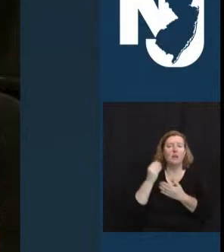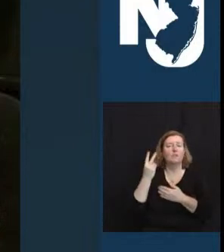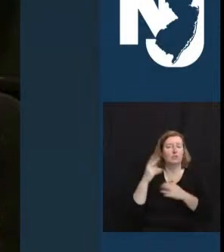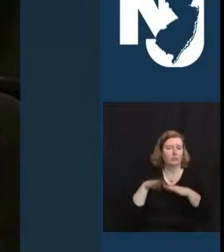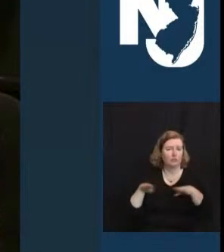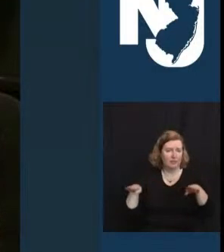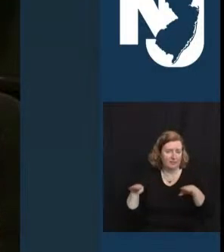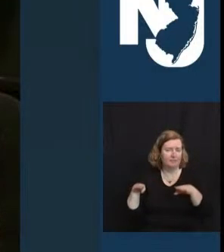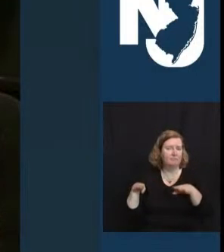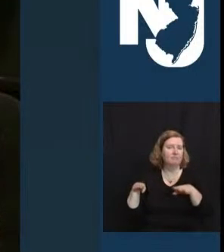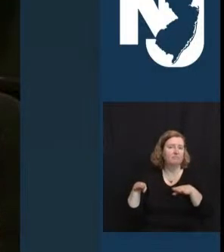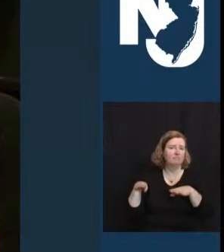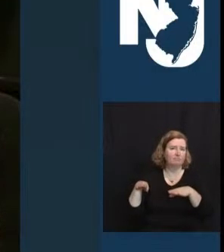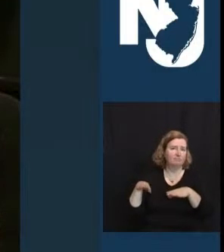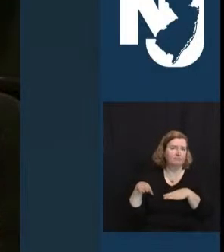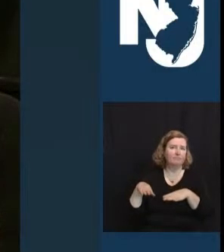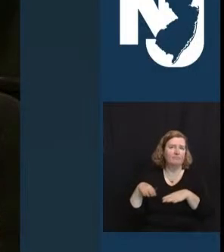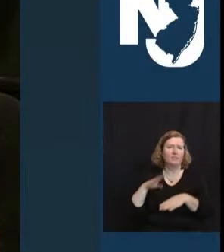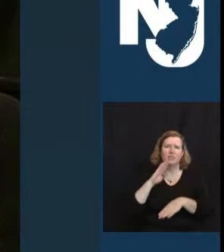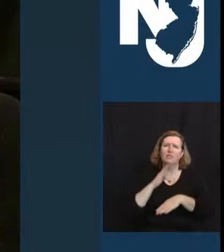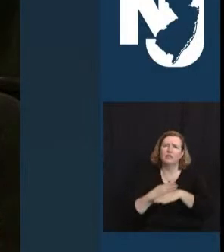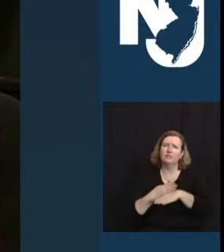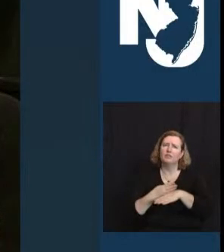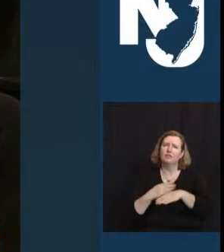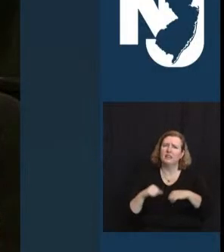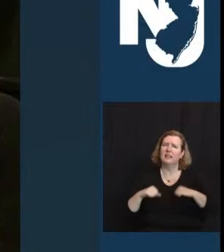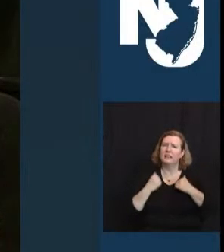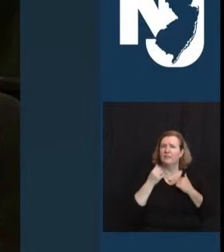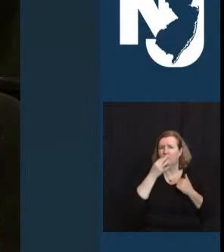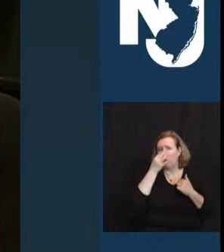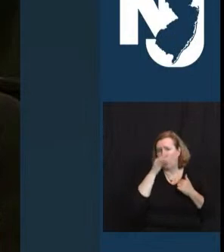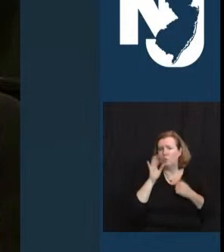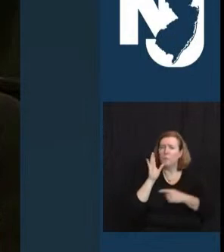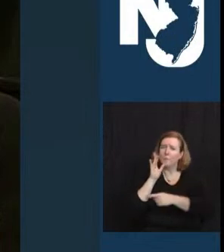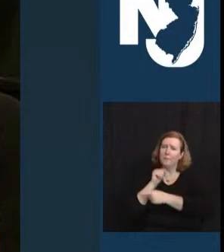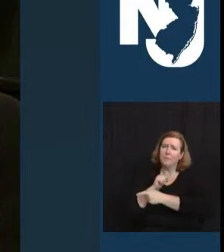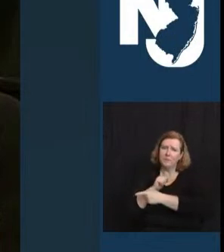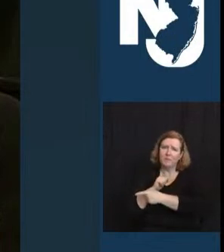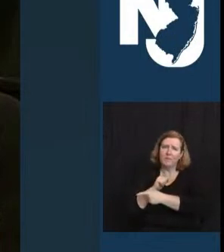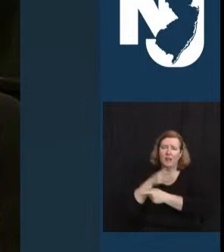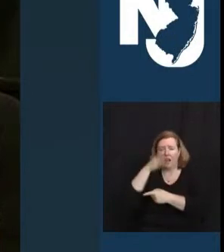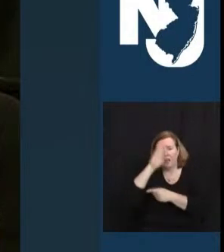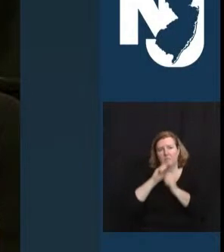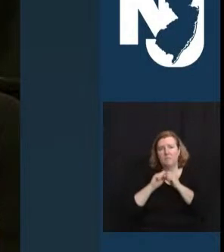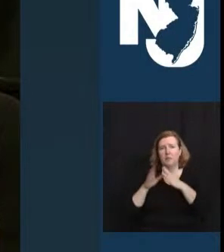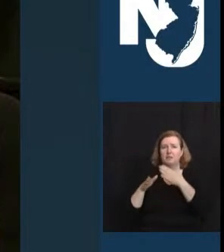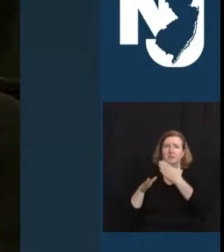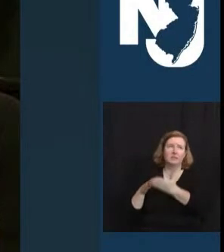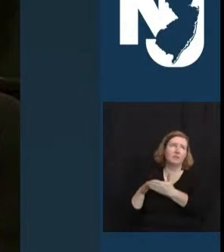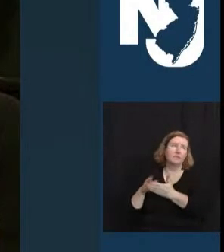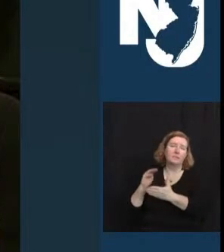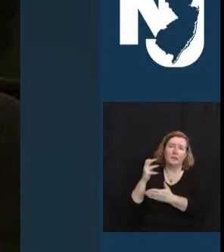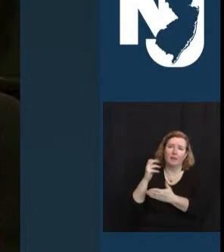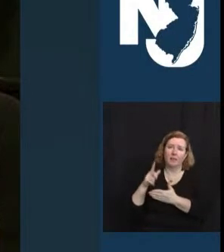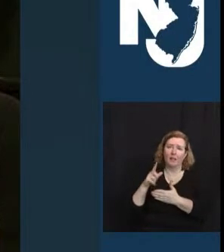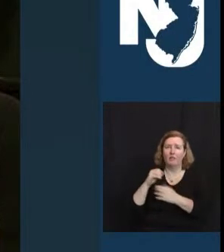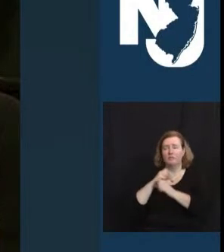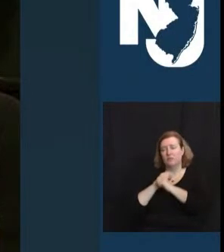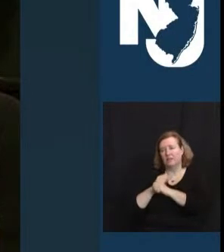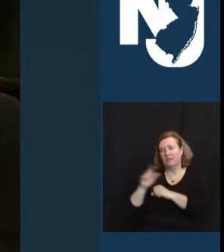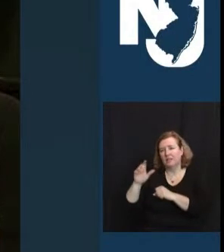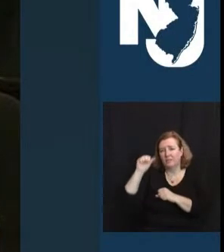right nearby her mom in Monroe. Jason's in Allentown. May God bless Michael, watch over his memory and his